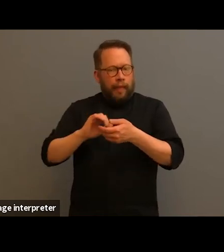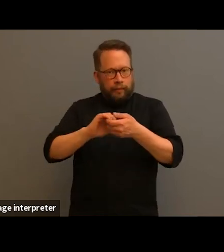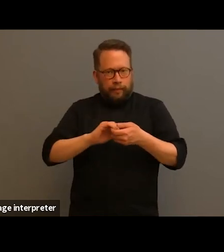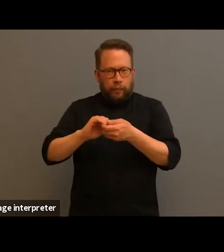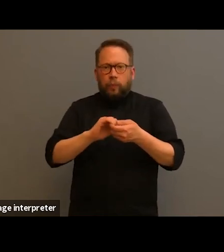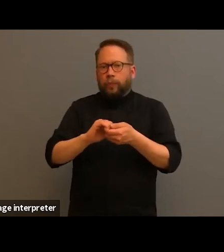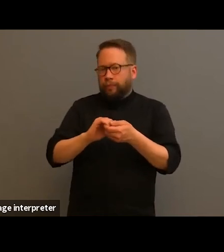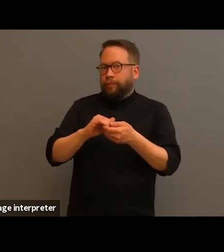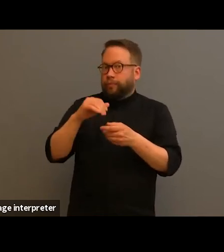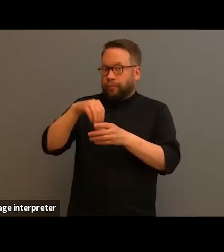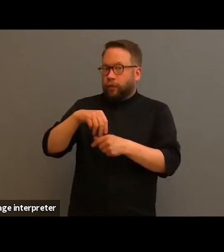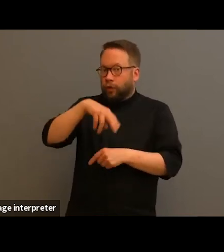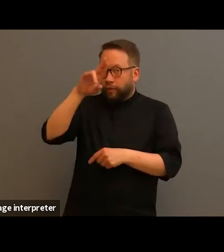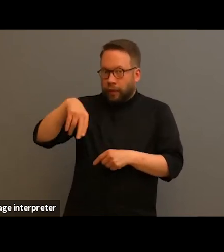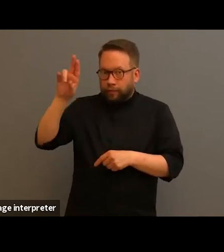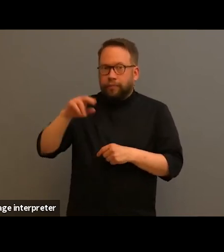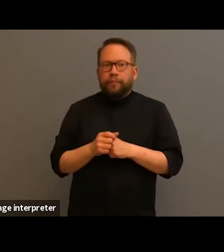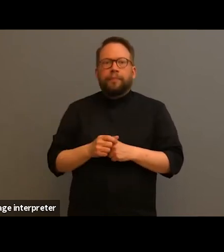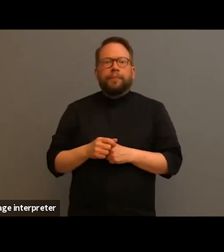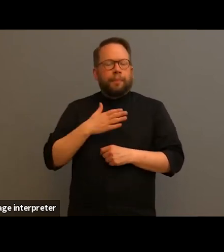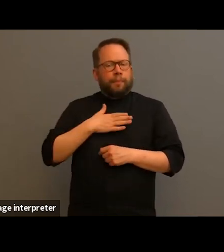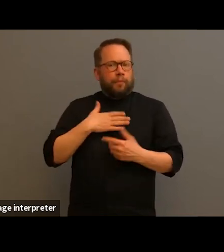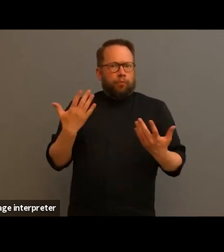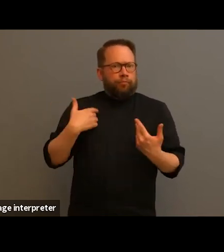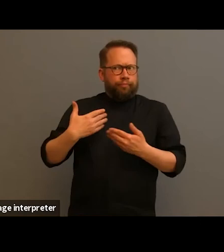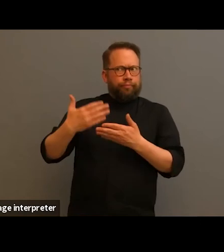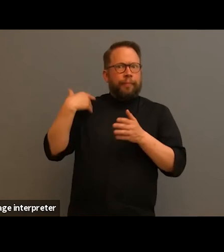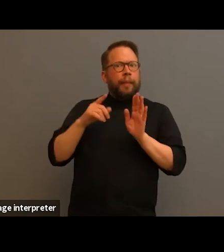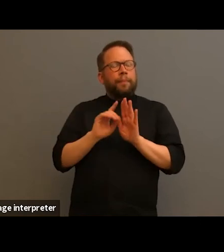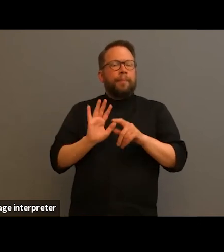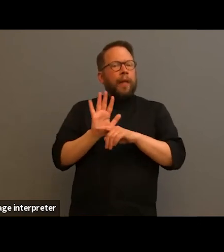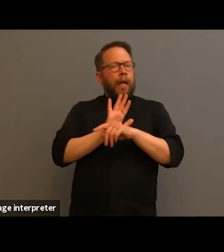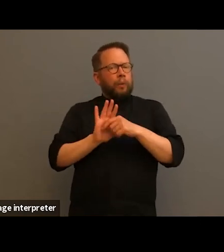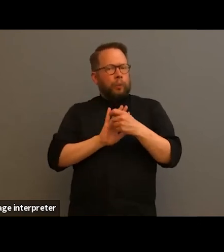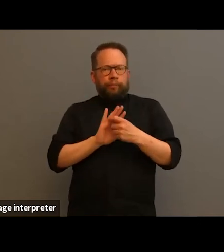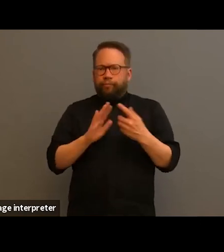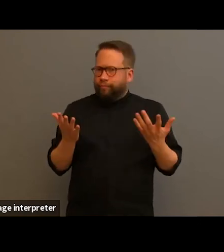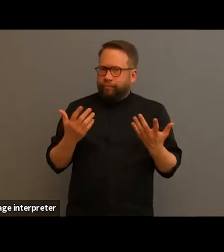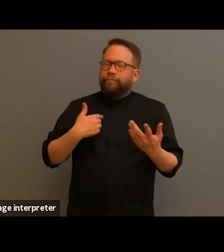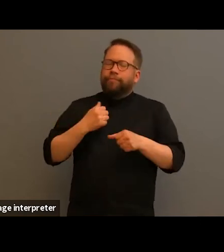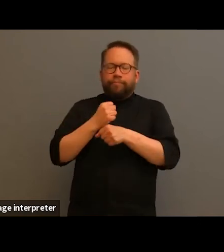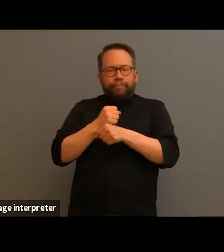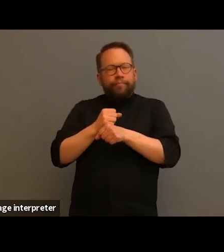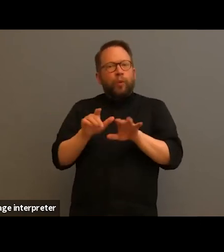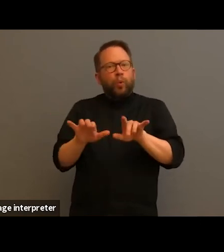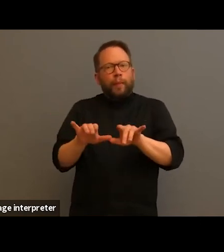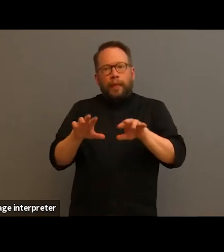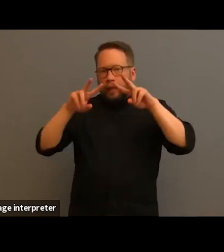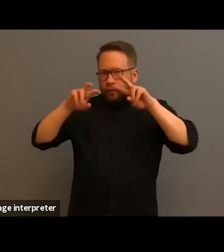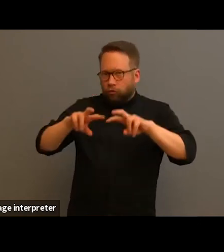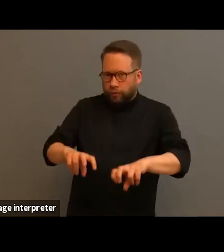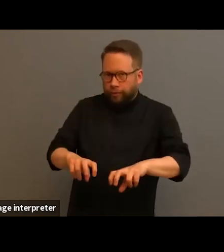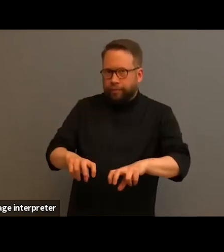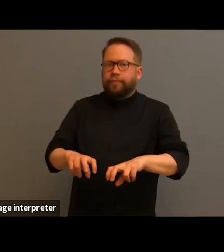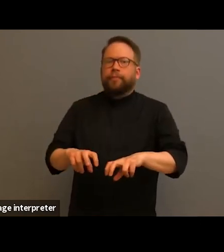science, and I've worked for the Norwegian Labour and Welfare Administration for 27 years with project management